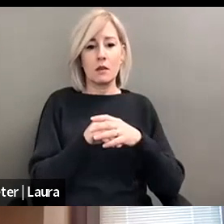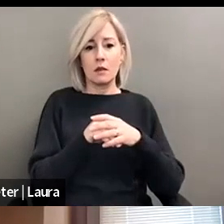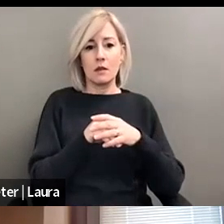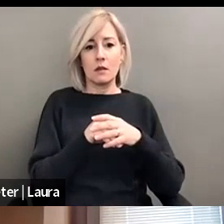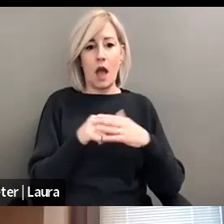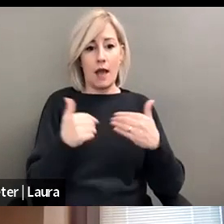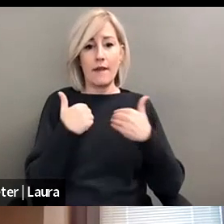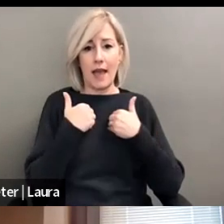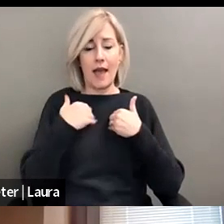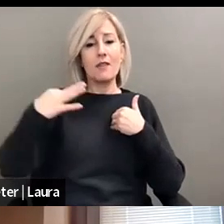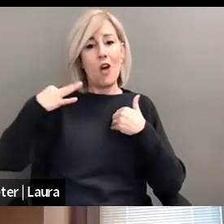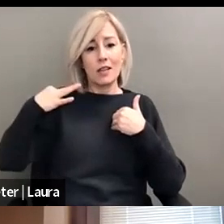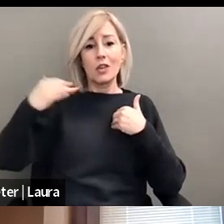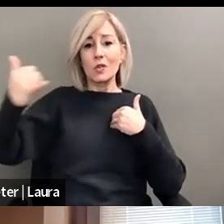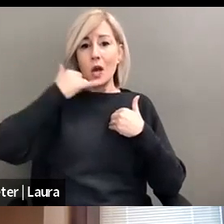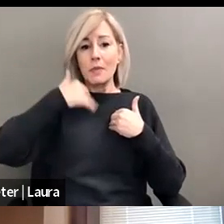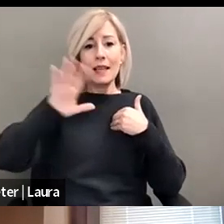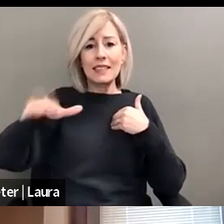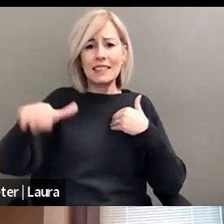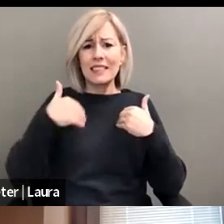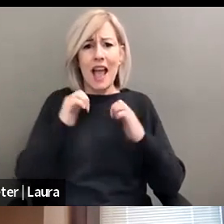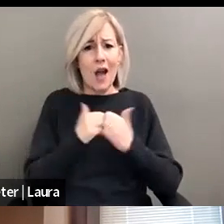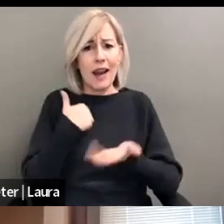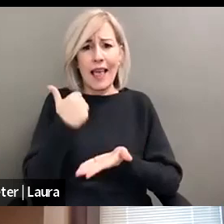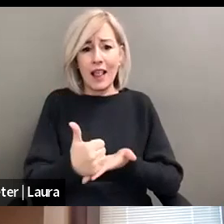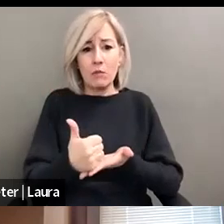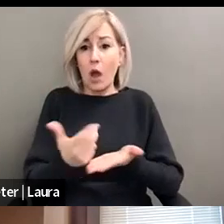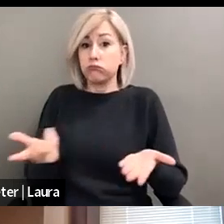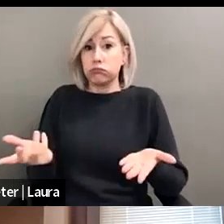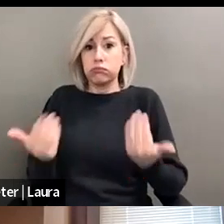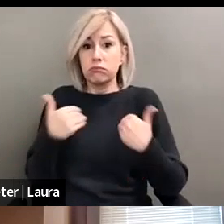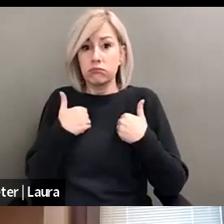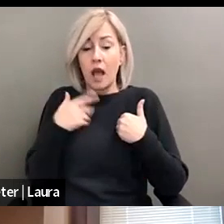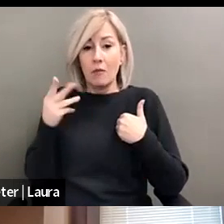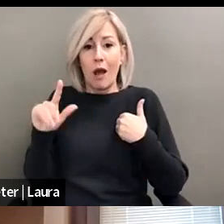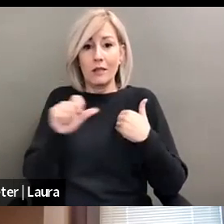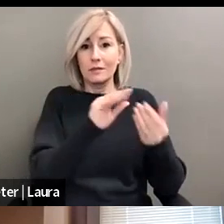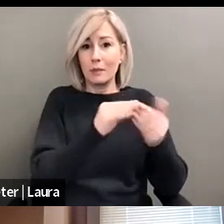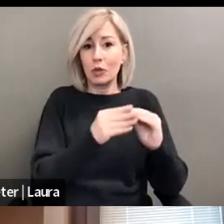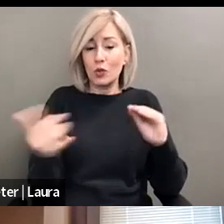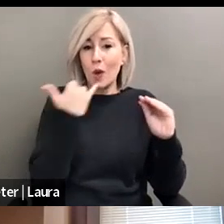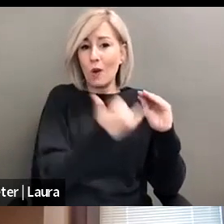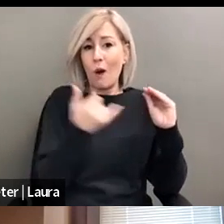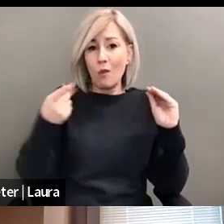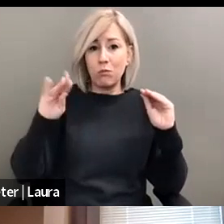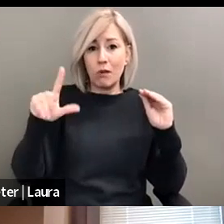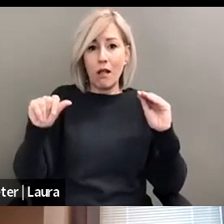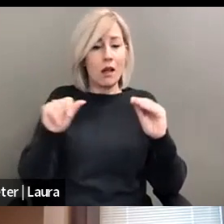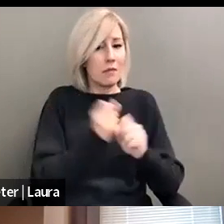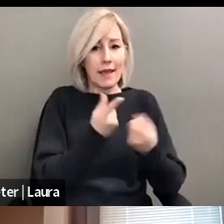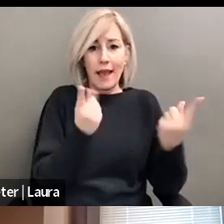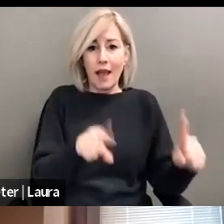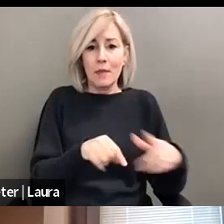I've had volunteers call me and say, how can I help with this? Oh, well, I've got Paula's number. You could call Paula, make this happen,